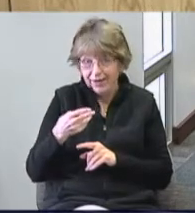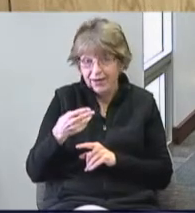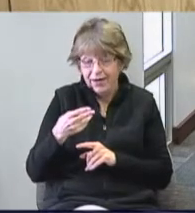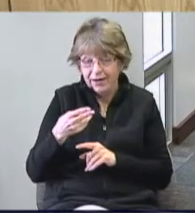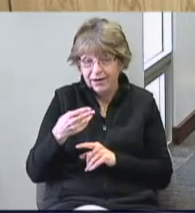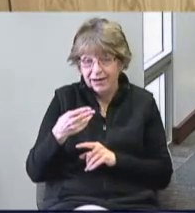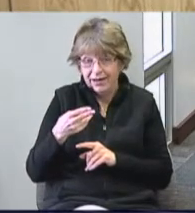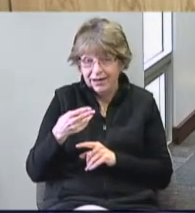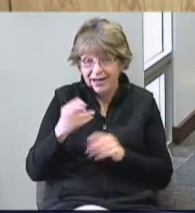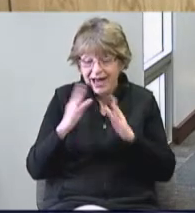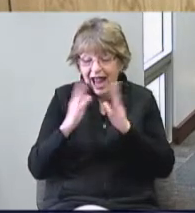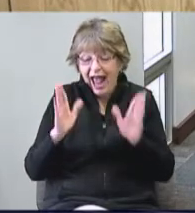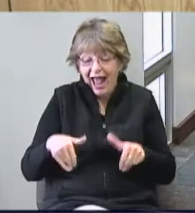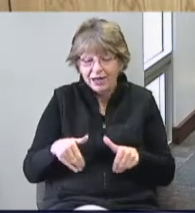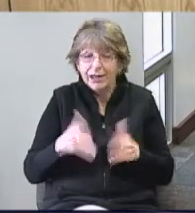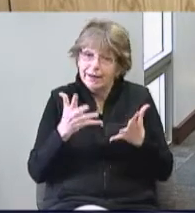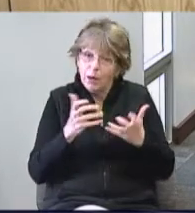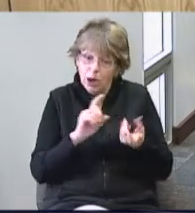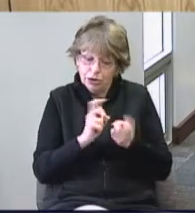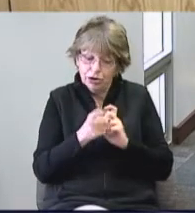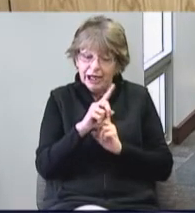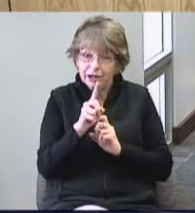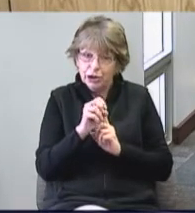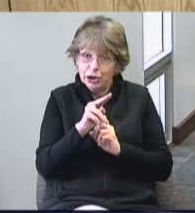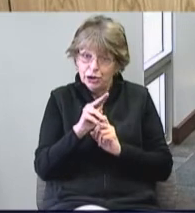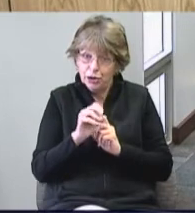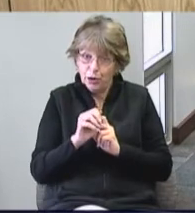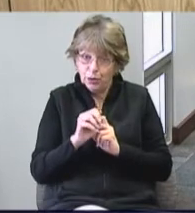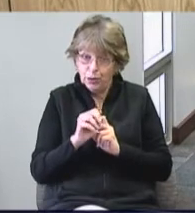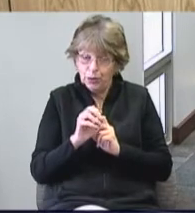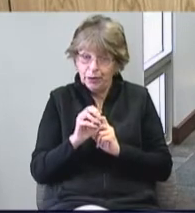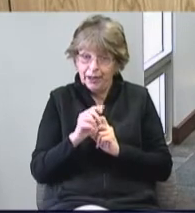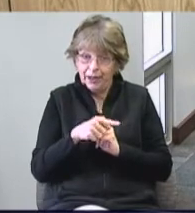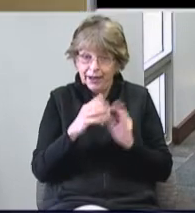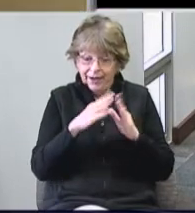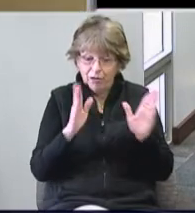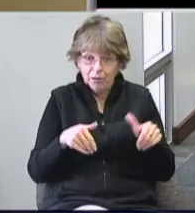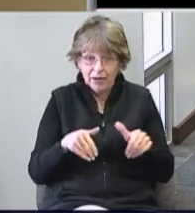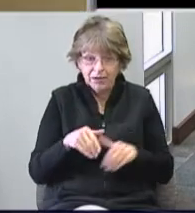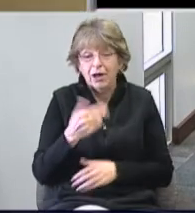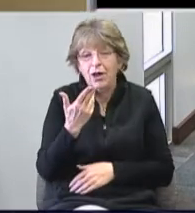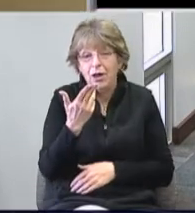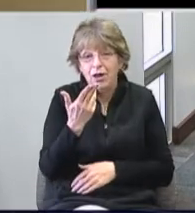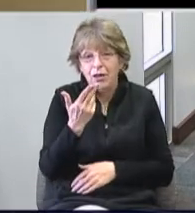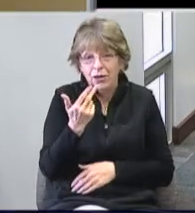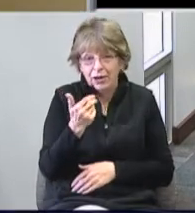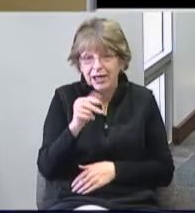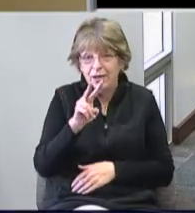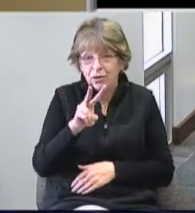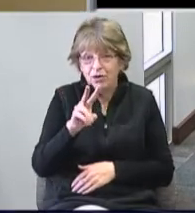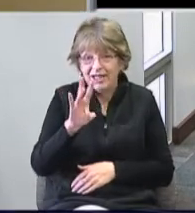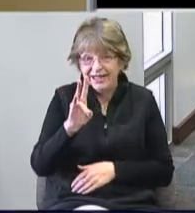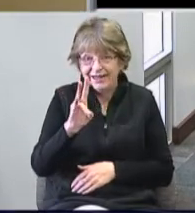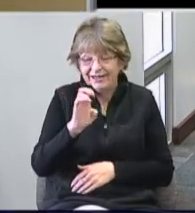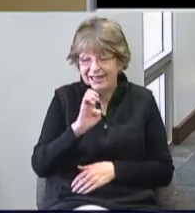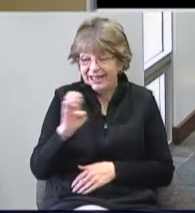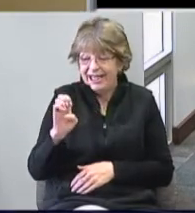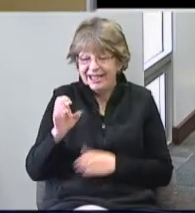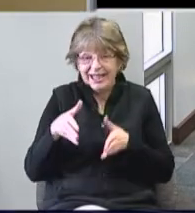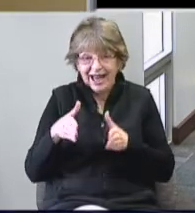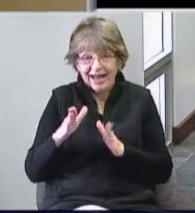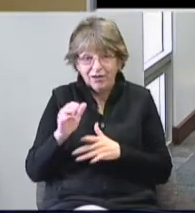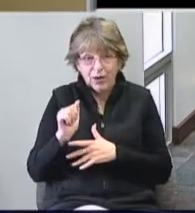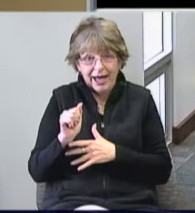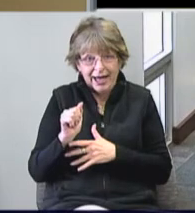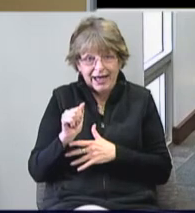they recently acquired. The property address is 1327 East Avenue A. It's located at